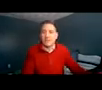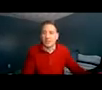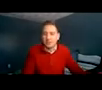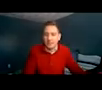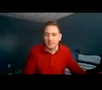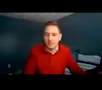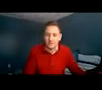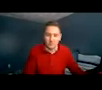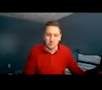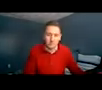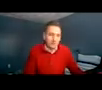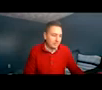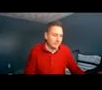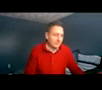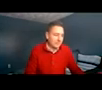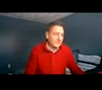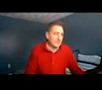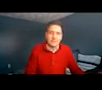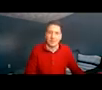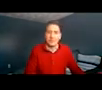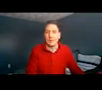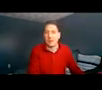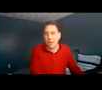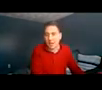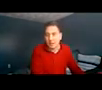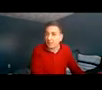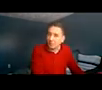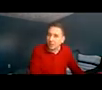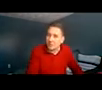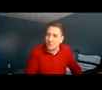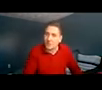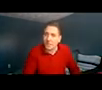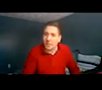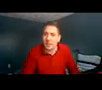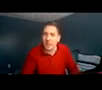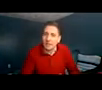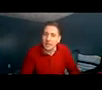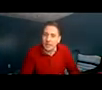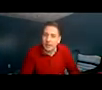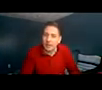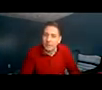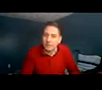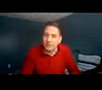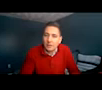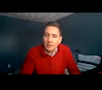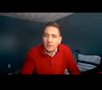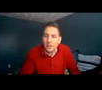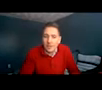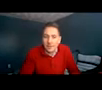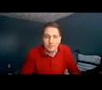still having conversations, so they'll be back with us in 30 seconds. But if you want to share any takeaways